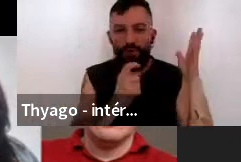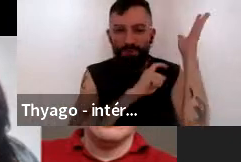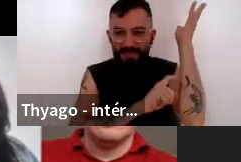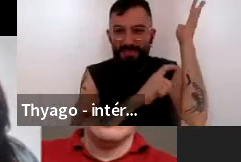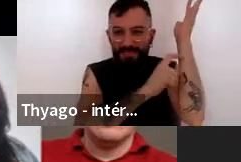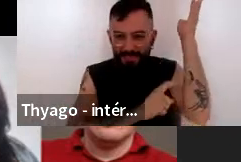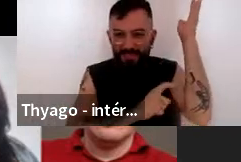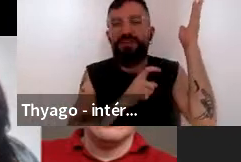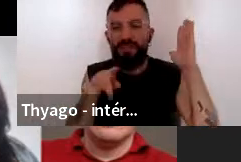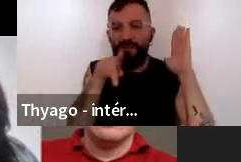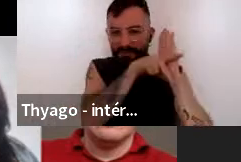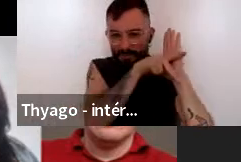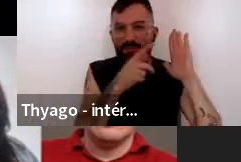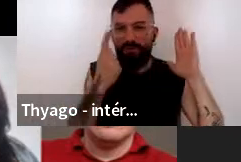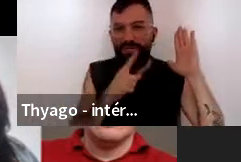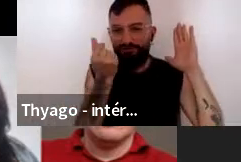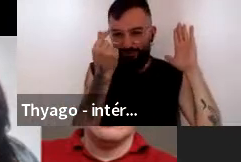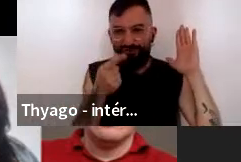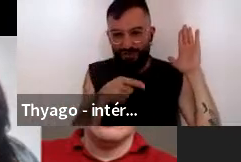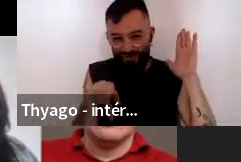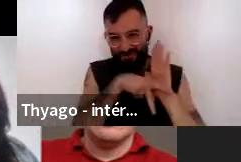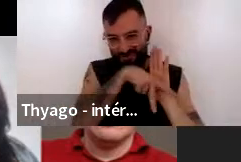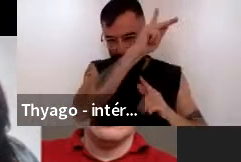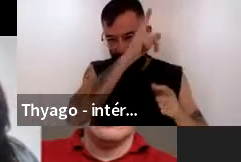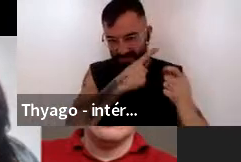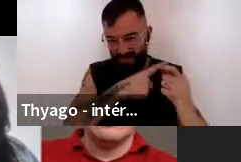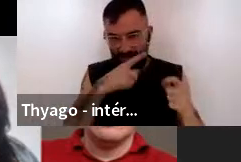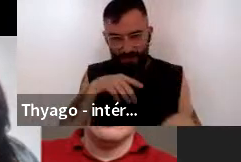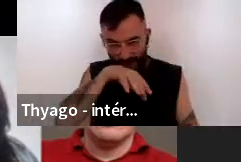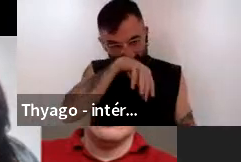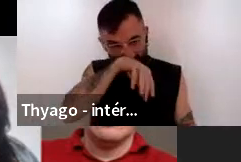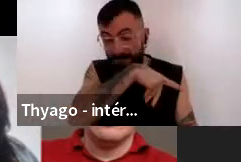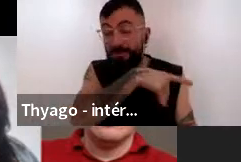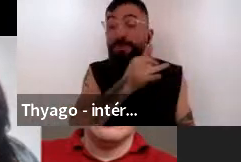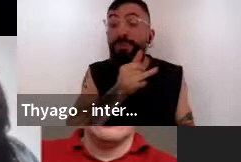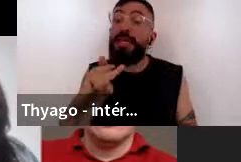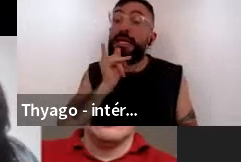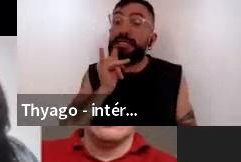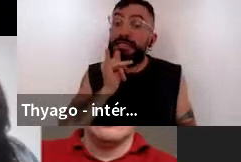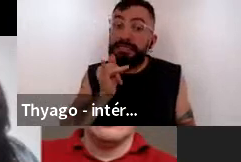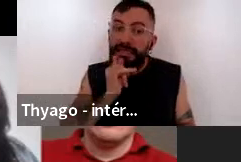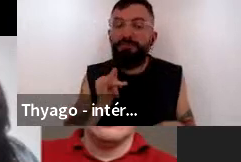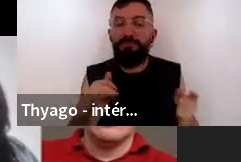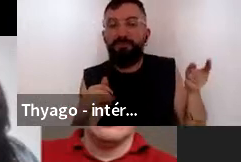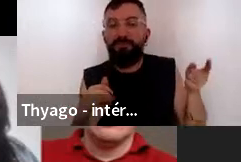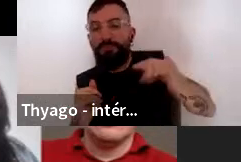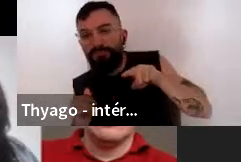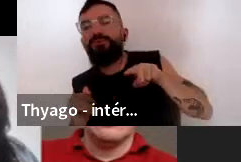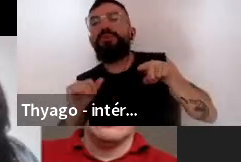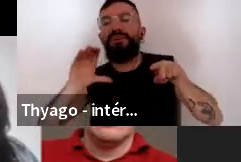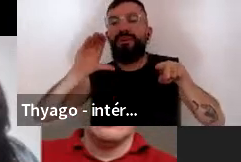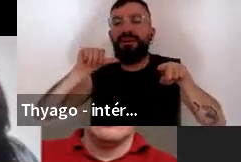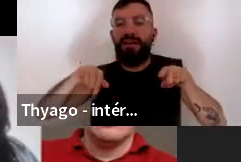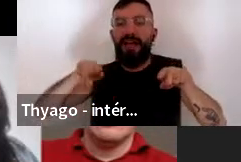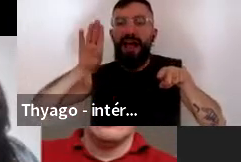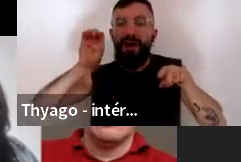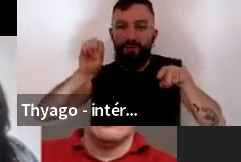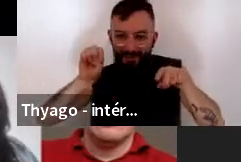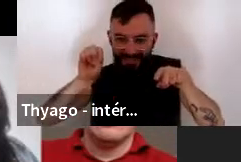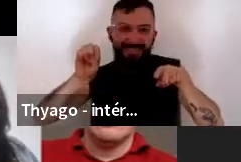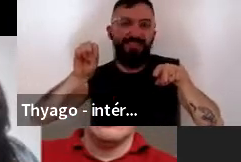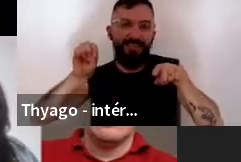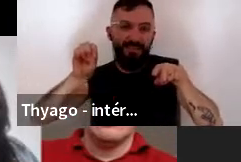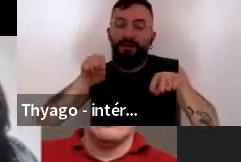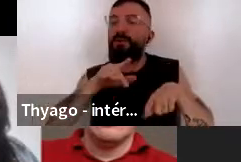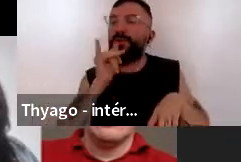in the city. Okay, so as an example of a calc, I can cite the sign